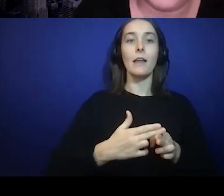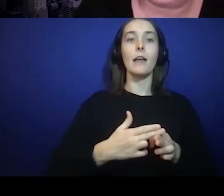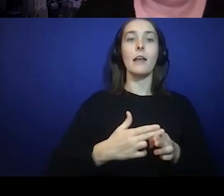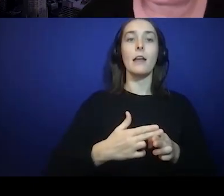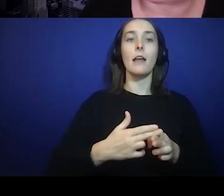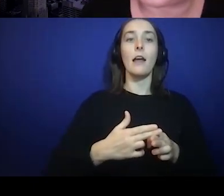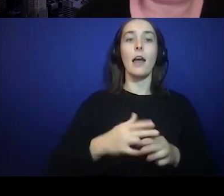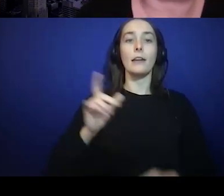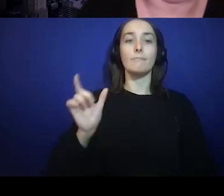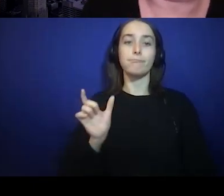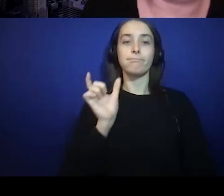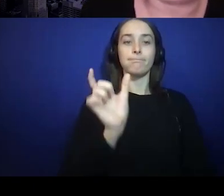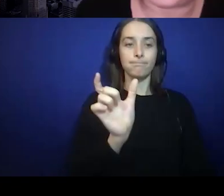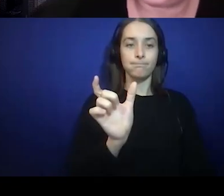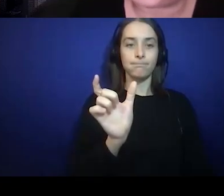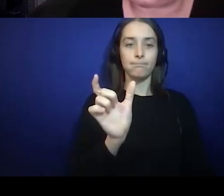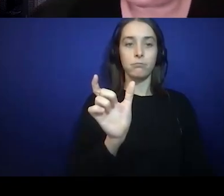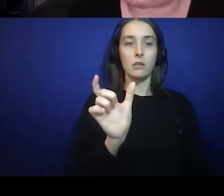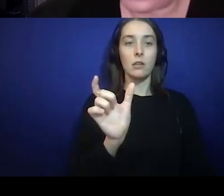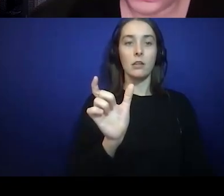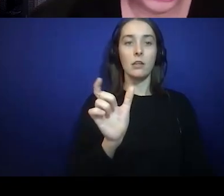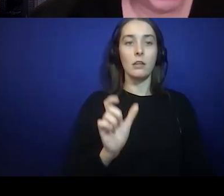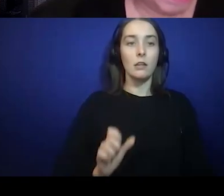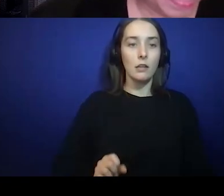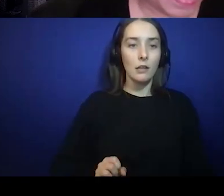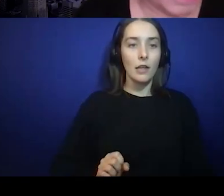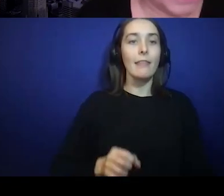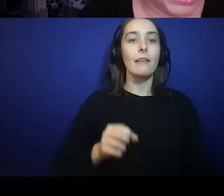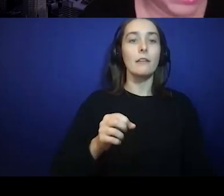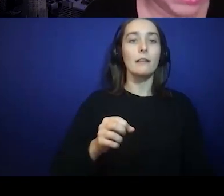method, psychological properties, and assessment approach.